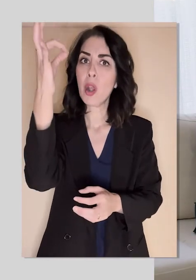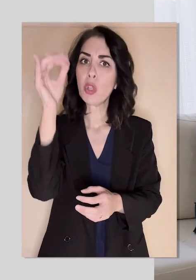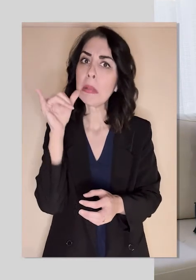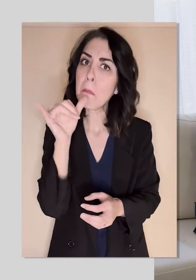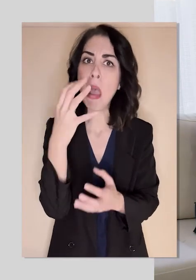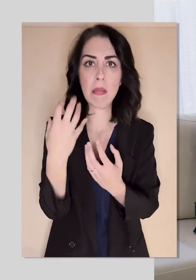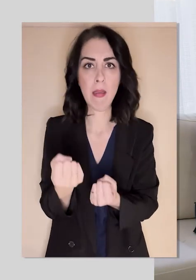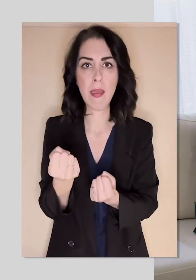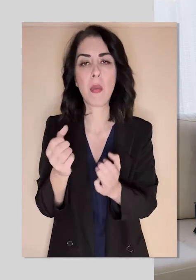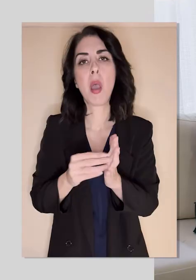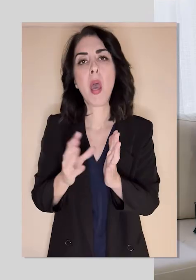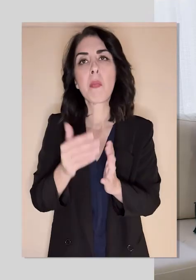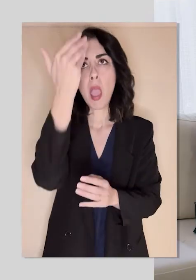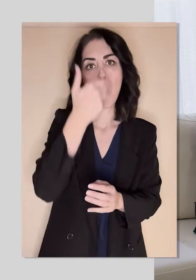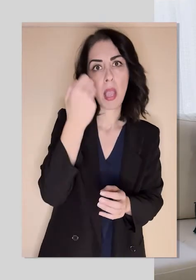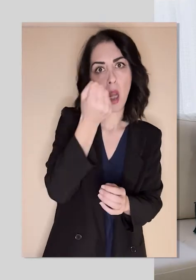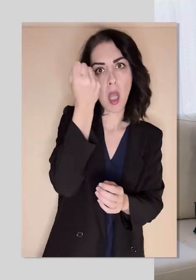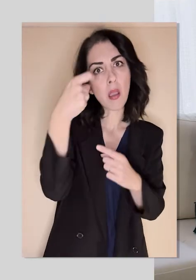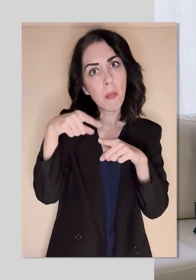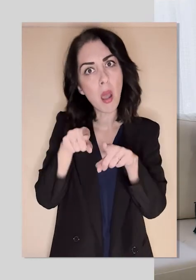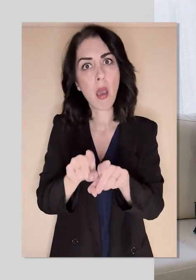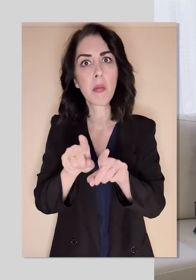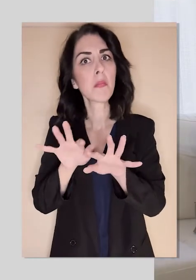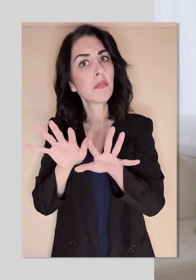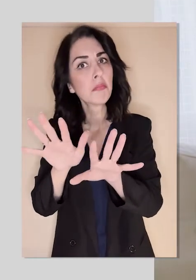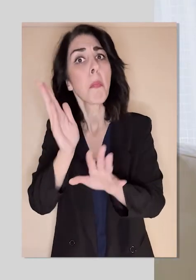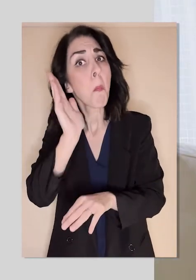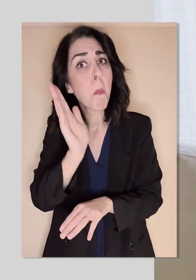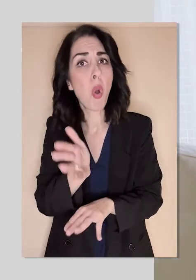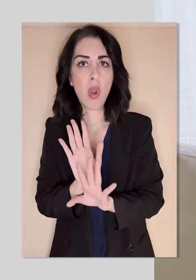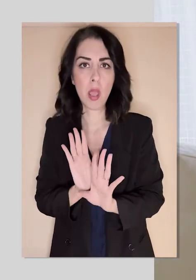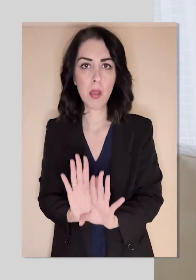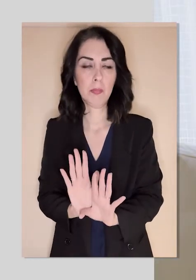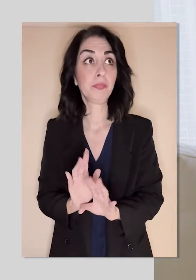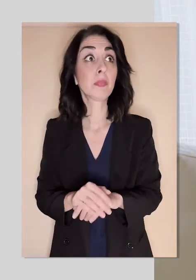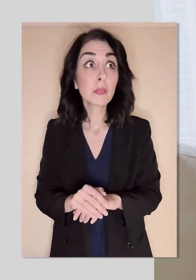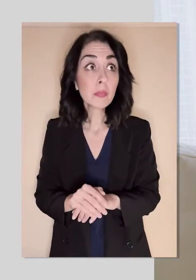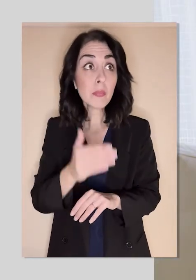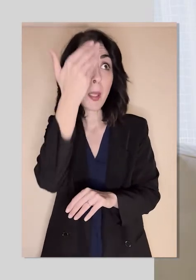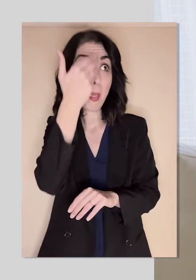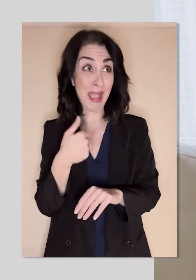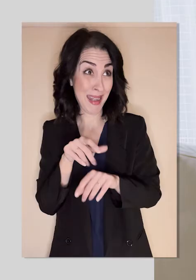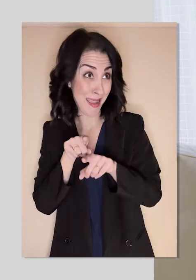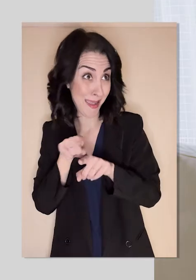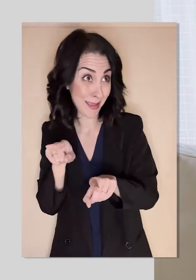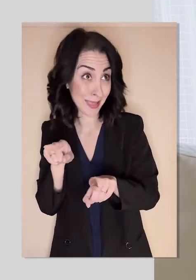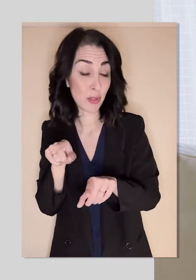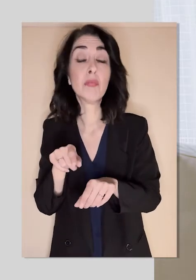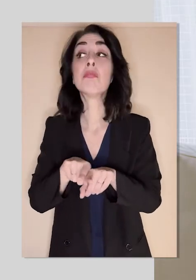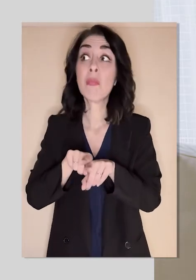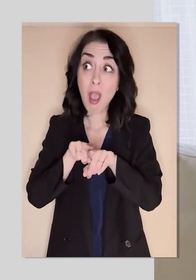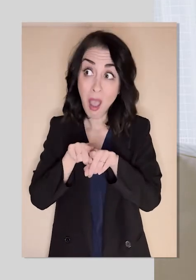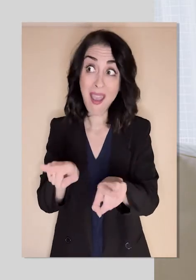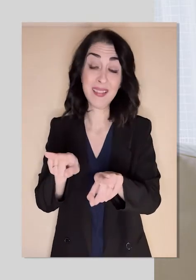headaches. Unrelated. Just a coincidental health problem. Absolutely. So you do have to be careful,